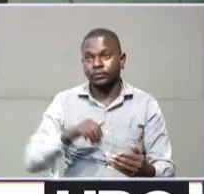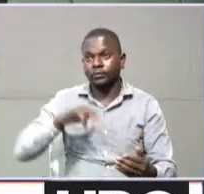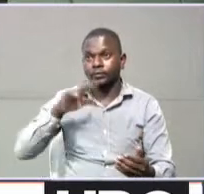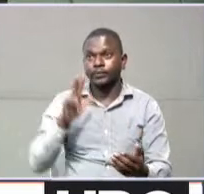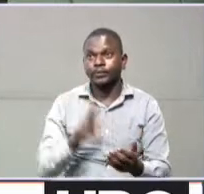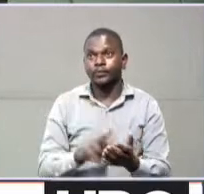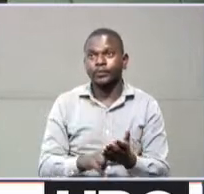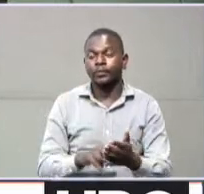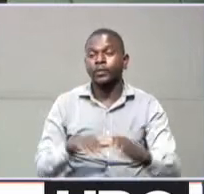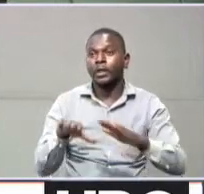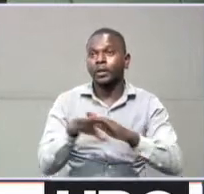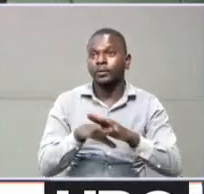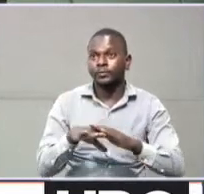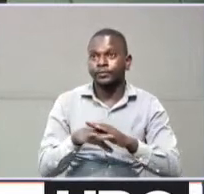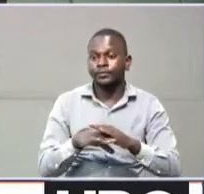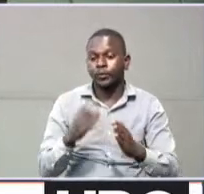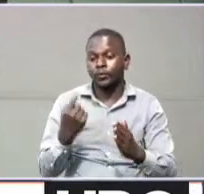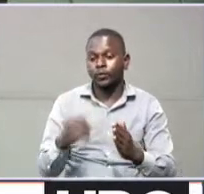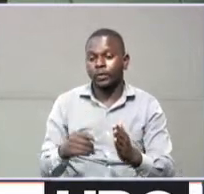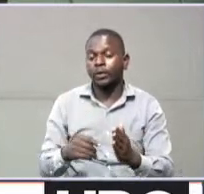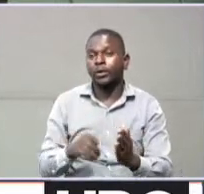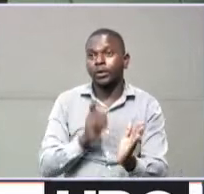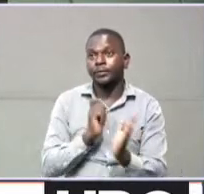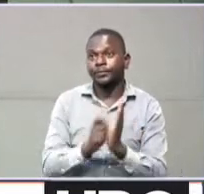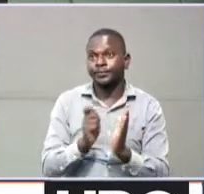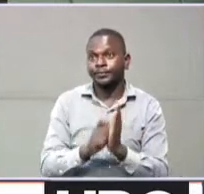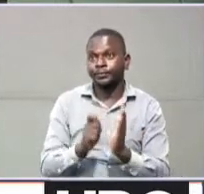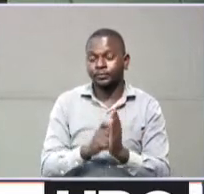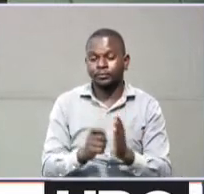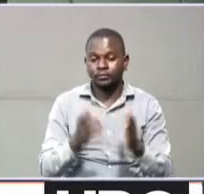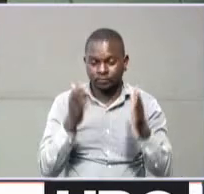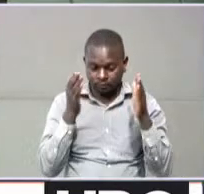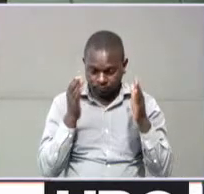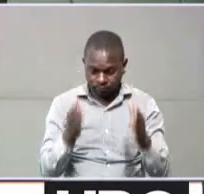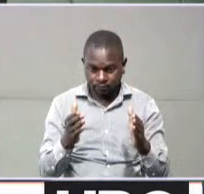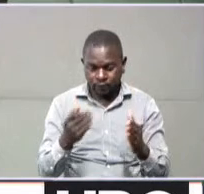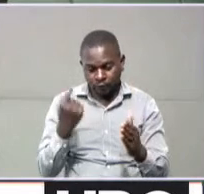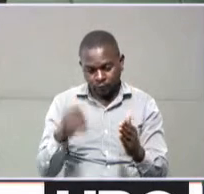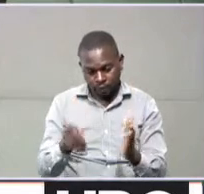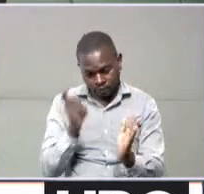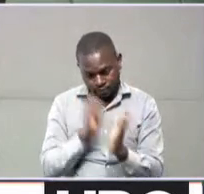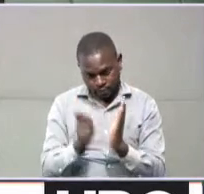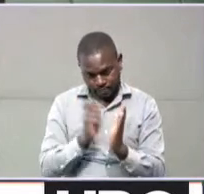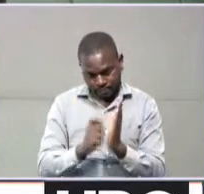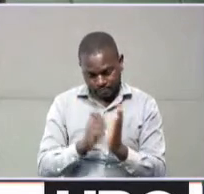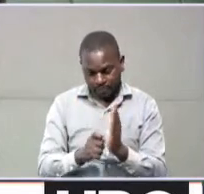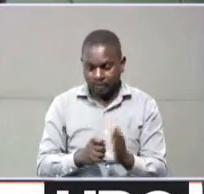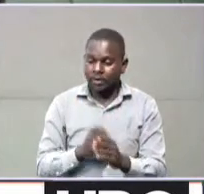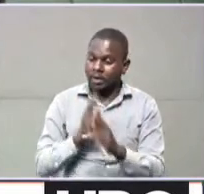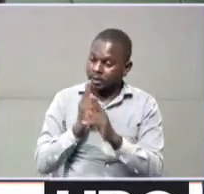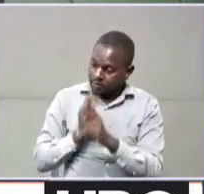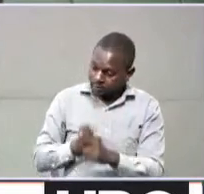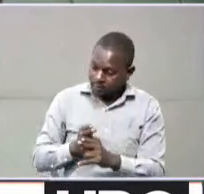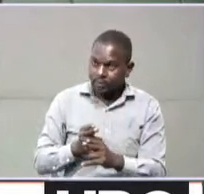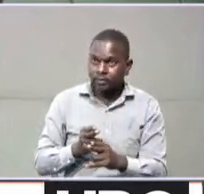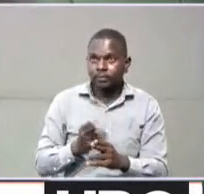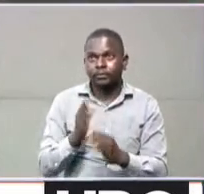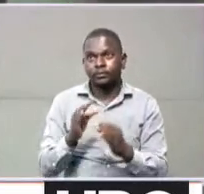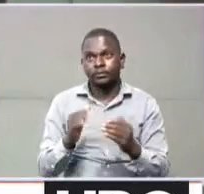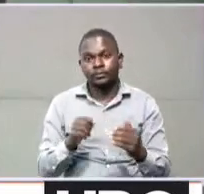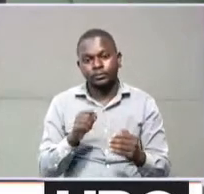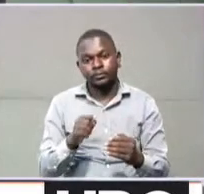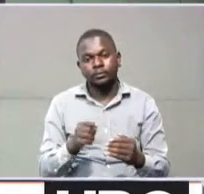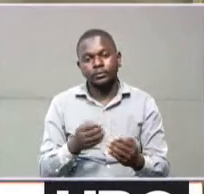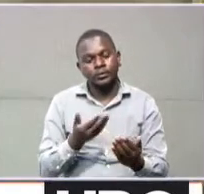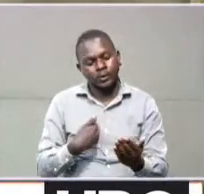it based on what you have written please stick to what you have written yes because i'm here in a road which i don't have